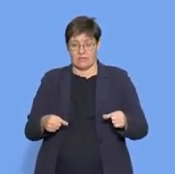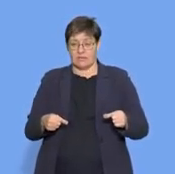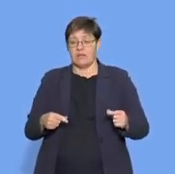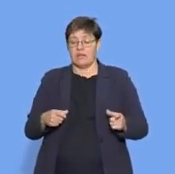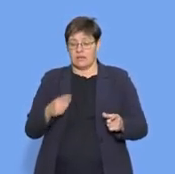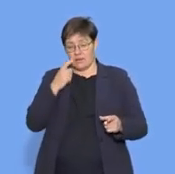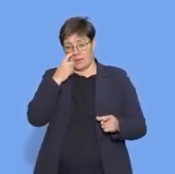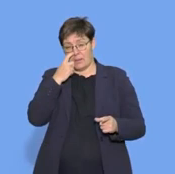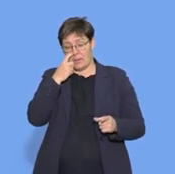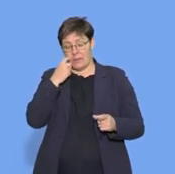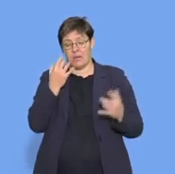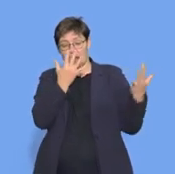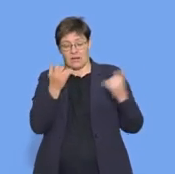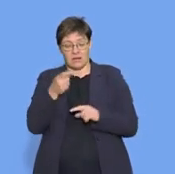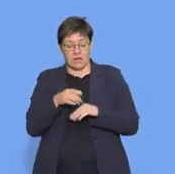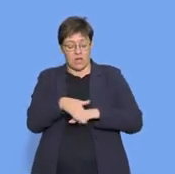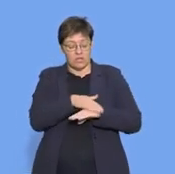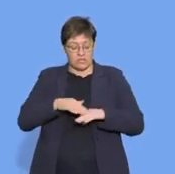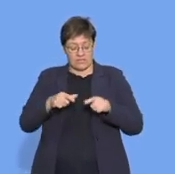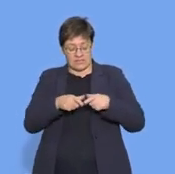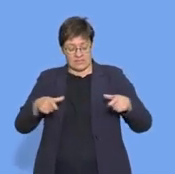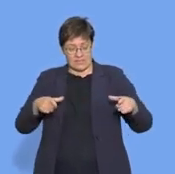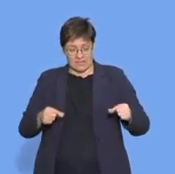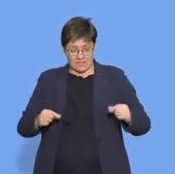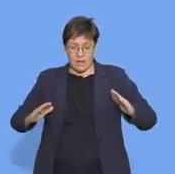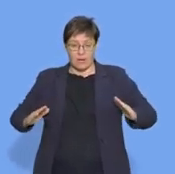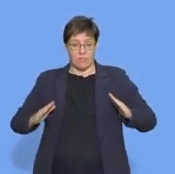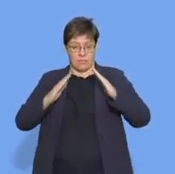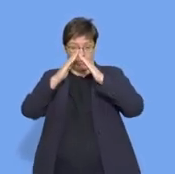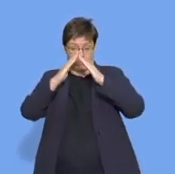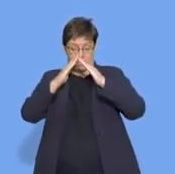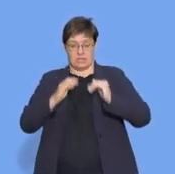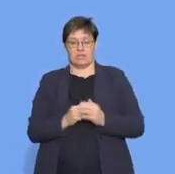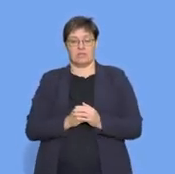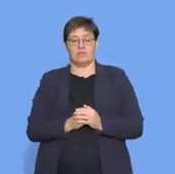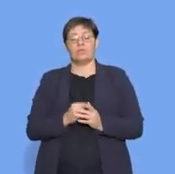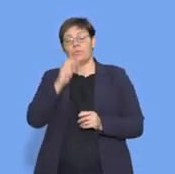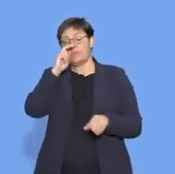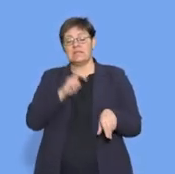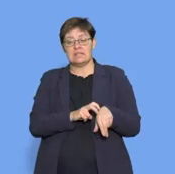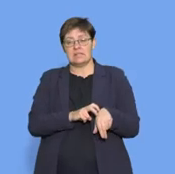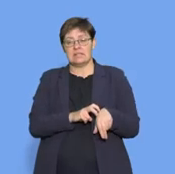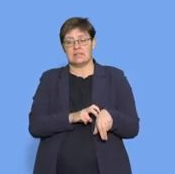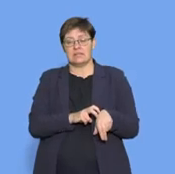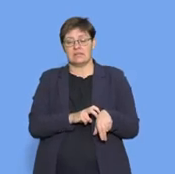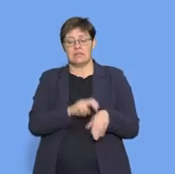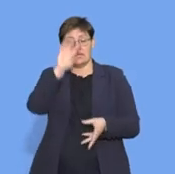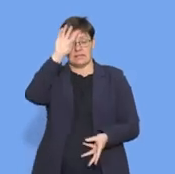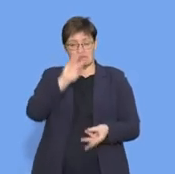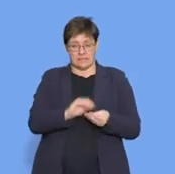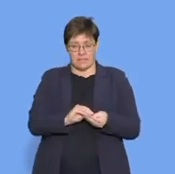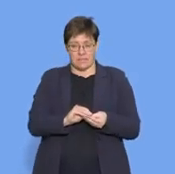itself. And in order to calculate the surface area of a rectangular pyramid, we have to take